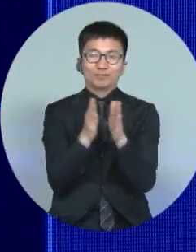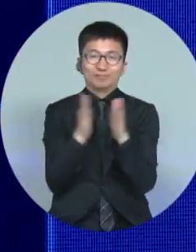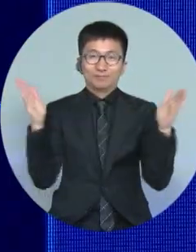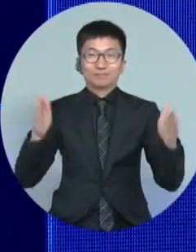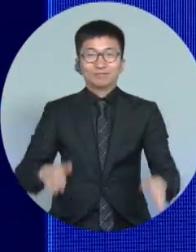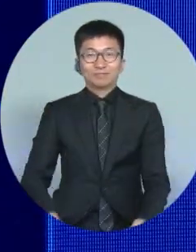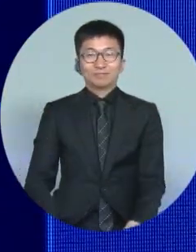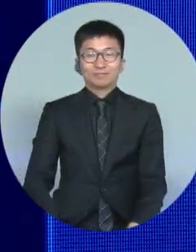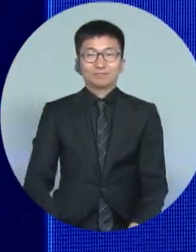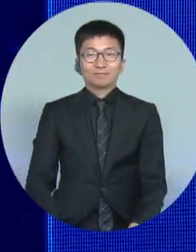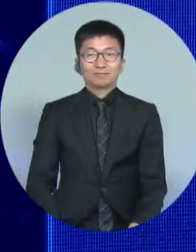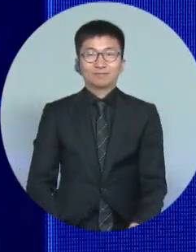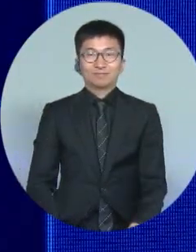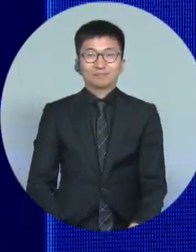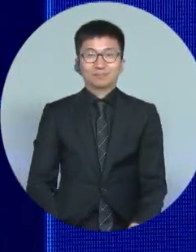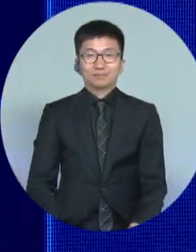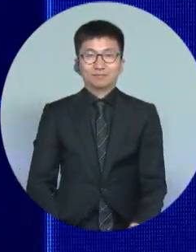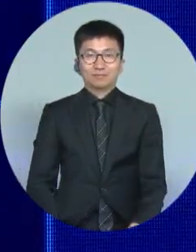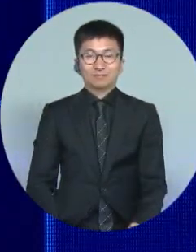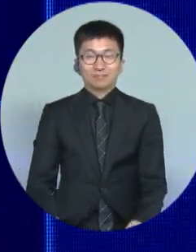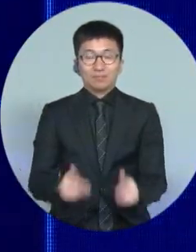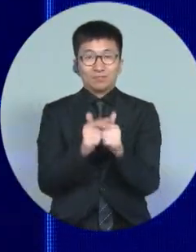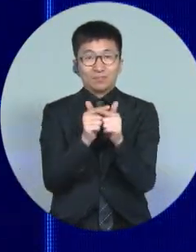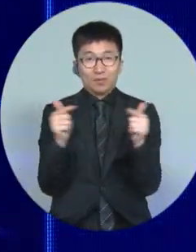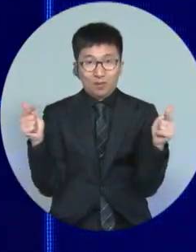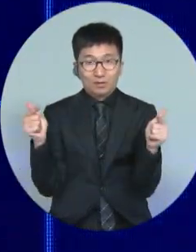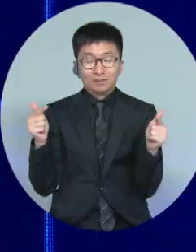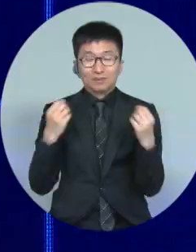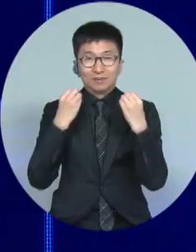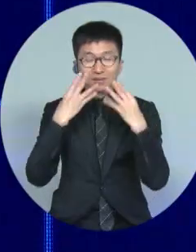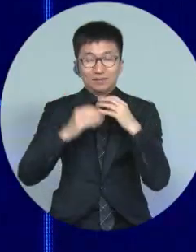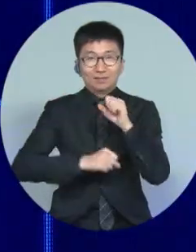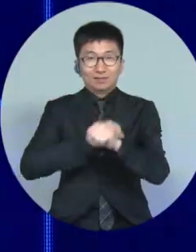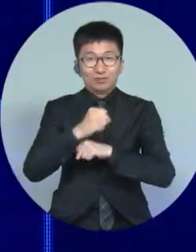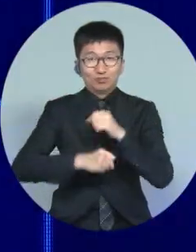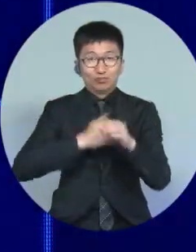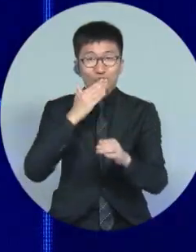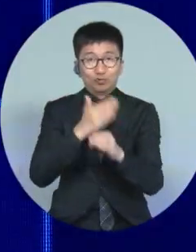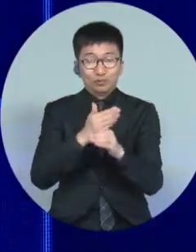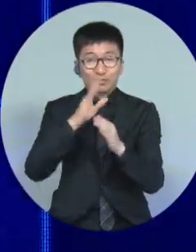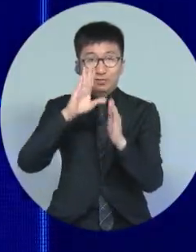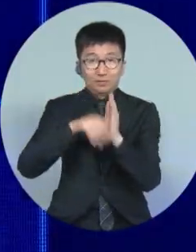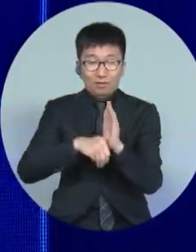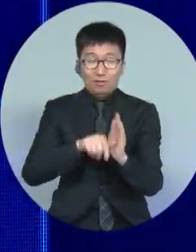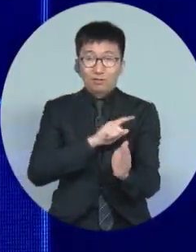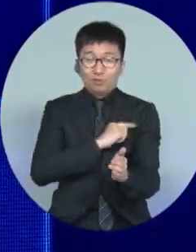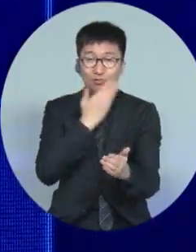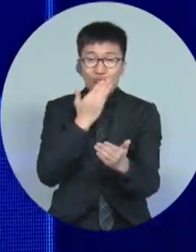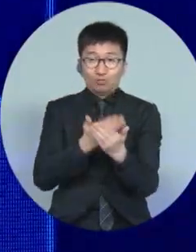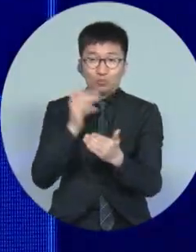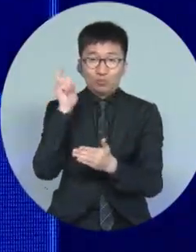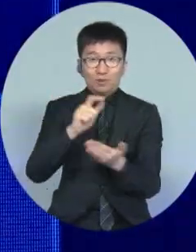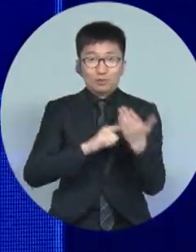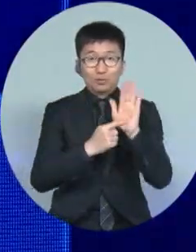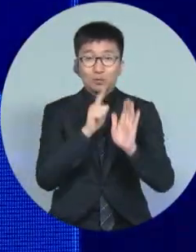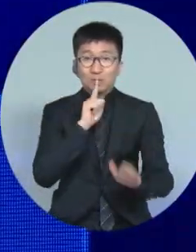revolution put overall emphasis on GDP growth, economic